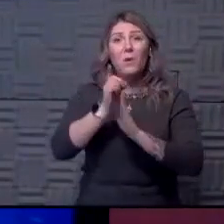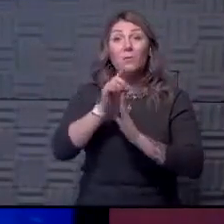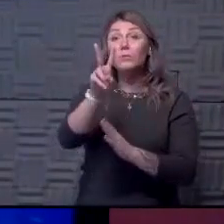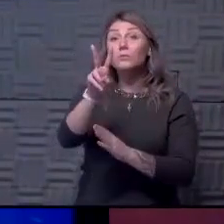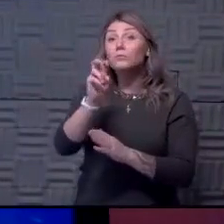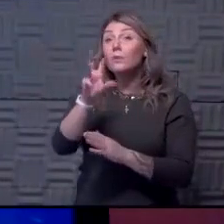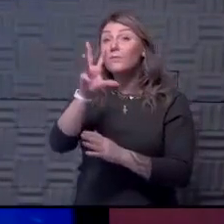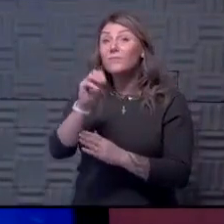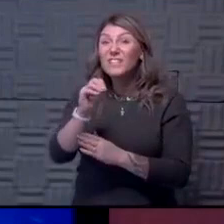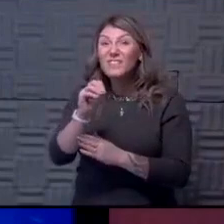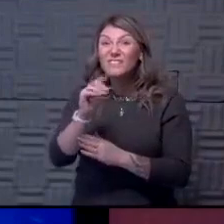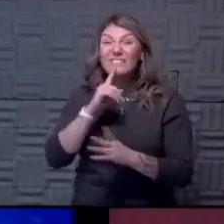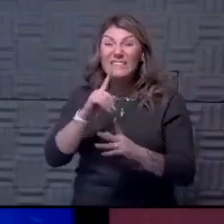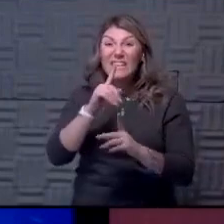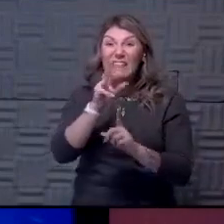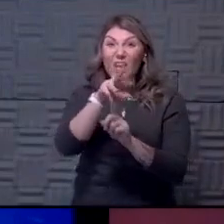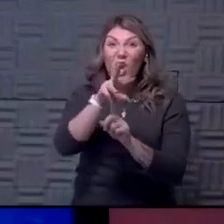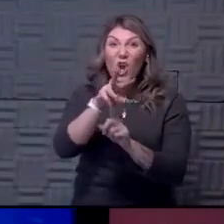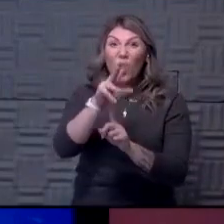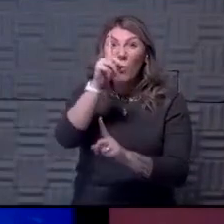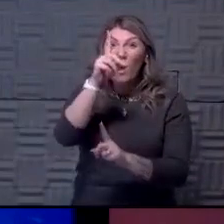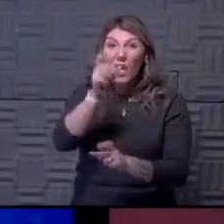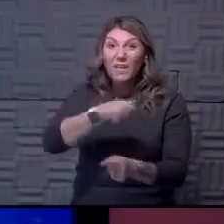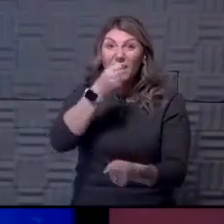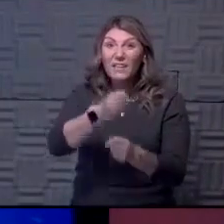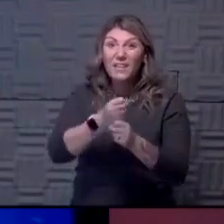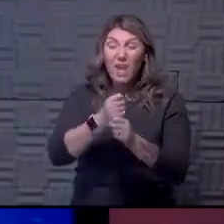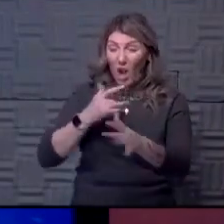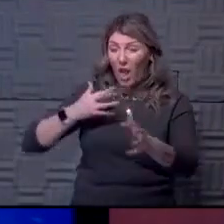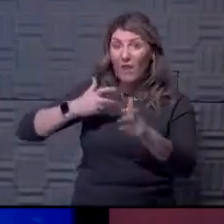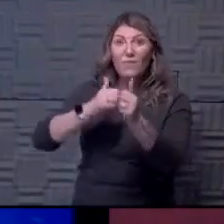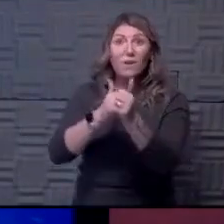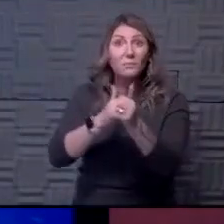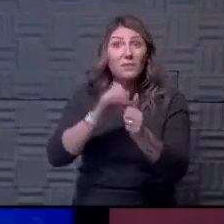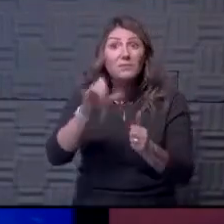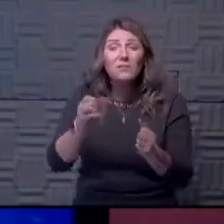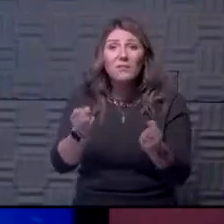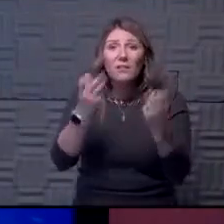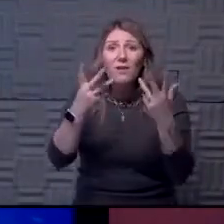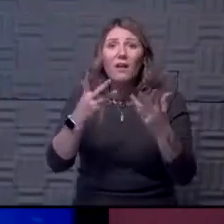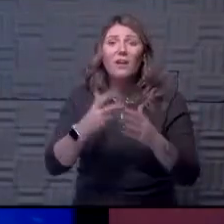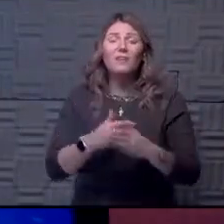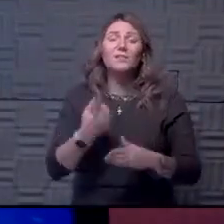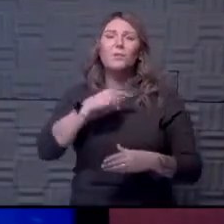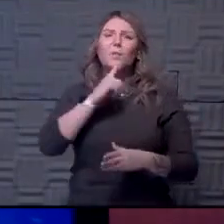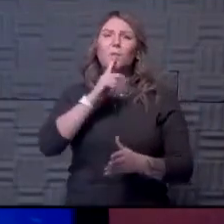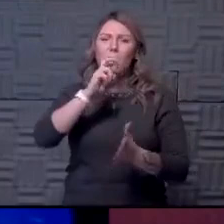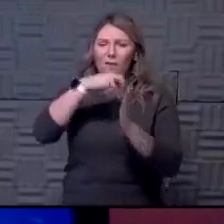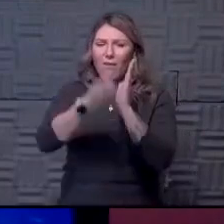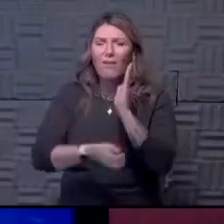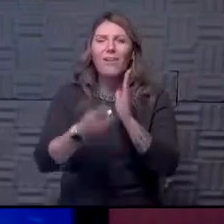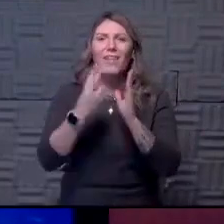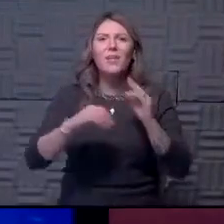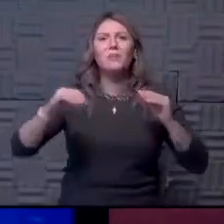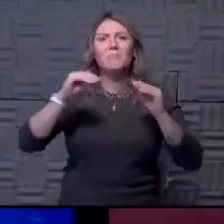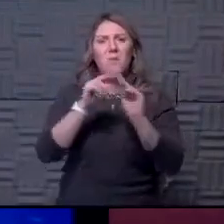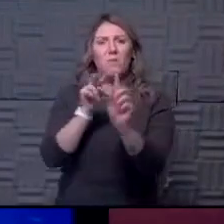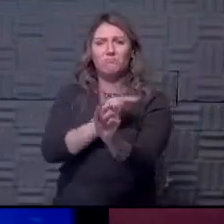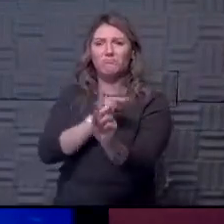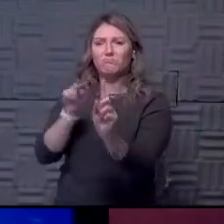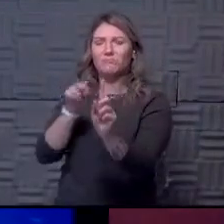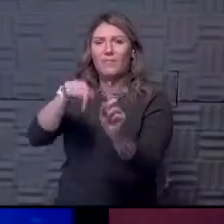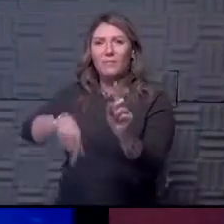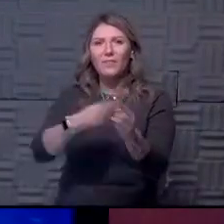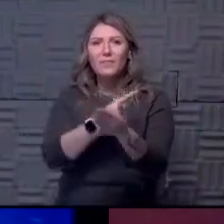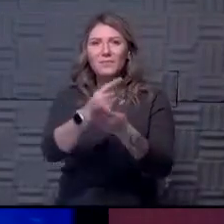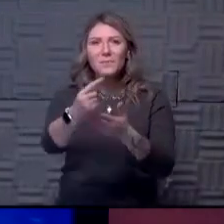Morning Update. That's a year's worth of updates. That's a lot. So we're going to indulge a little more retrospective this